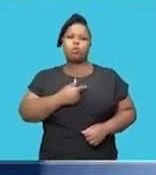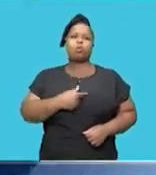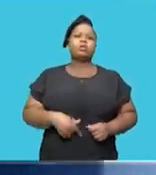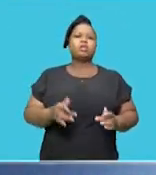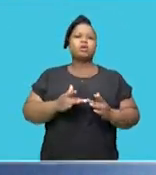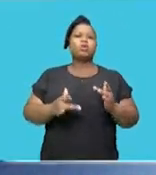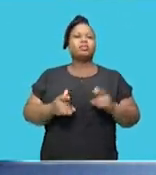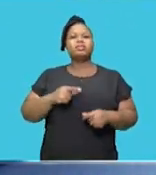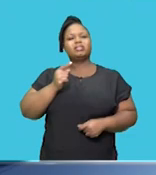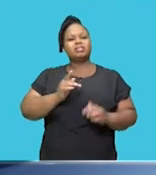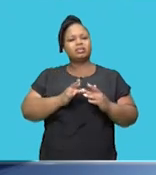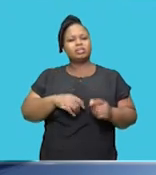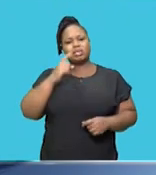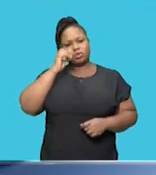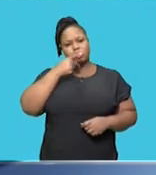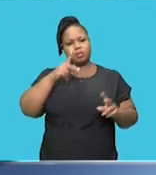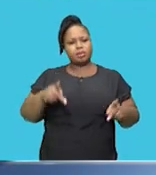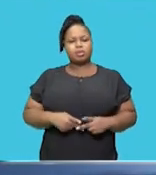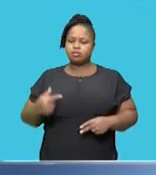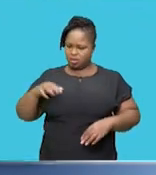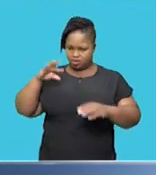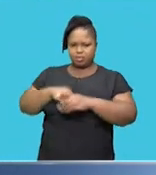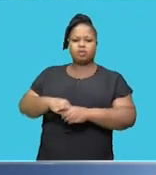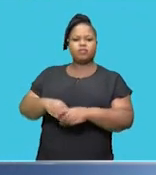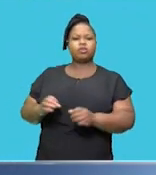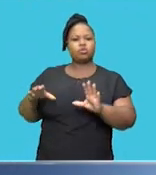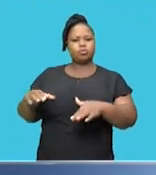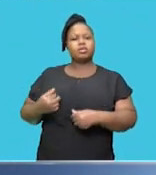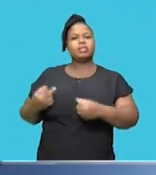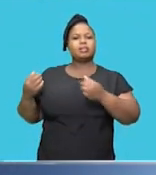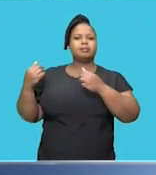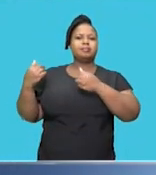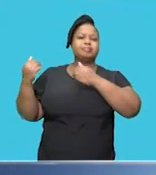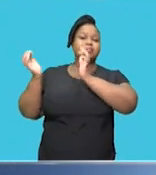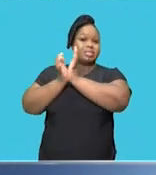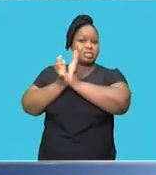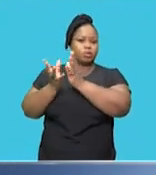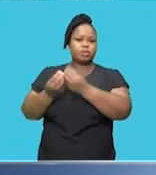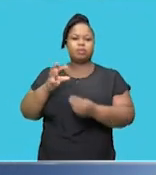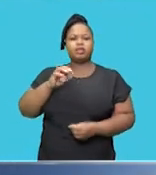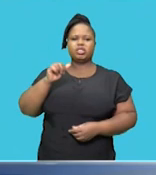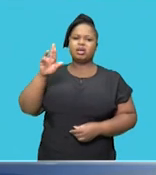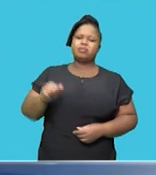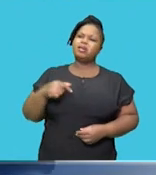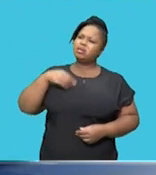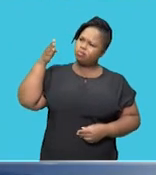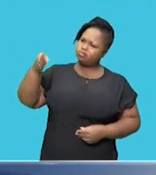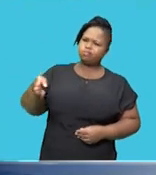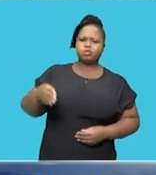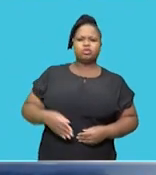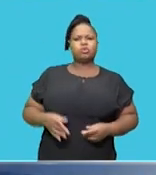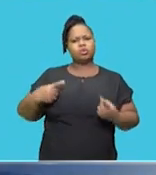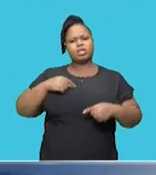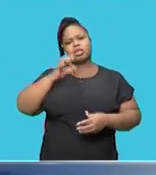in Eldorado Park. I'm part of the group that was responsible for meeting with Mashaba at Oppermania. We were here. We